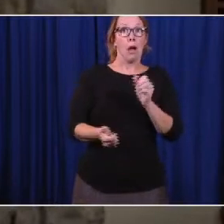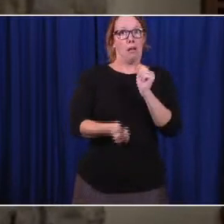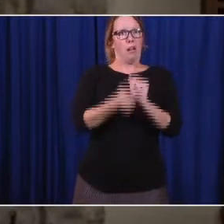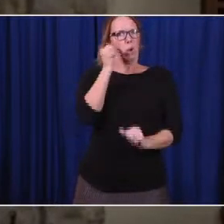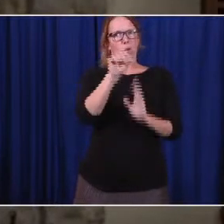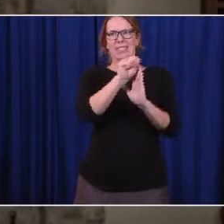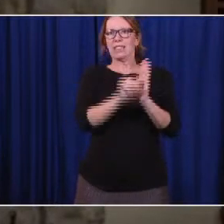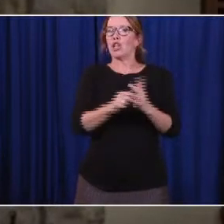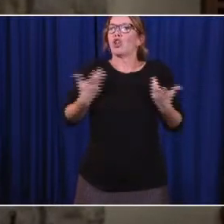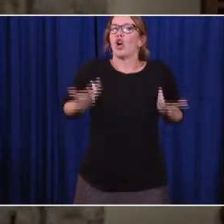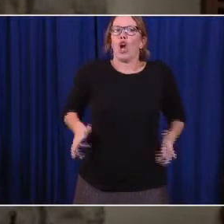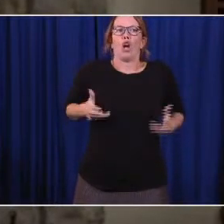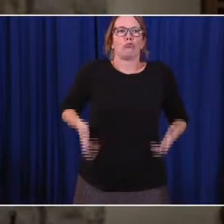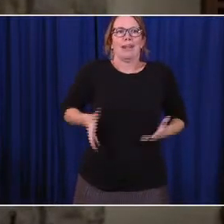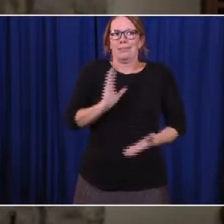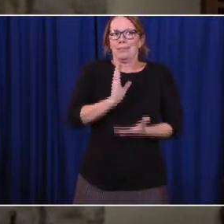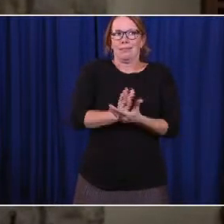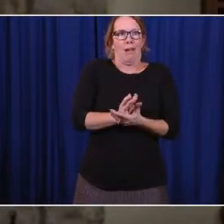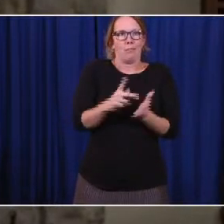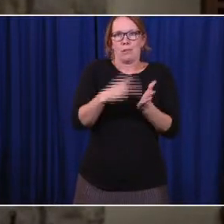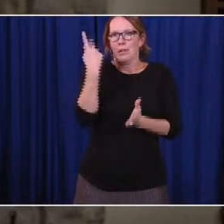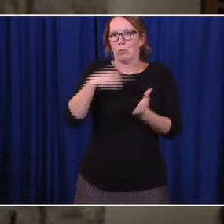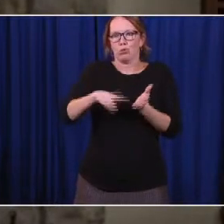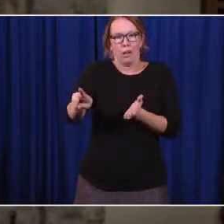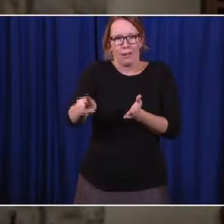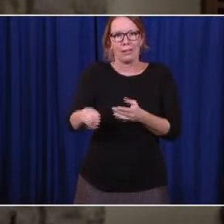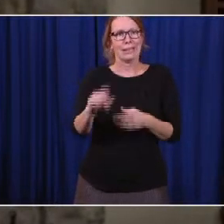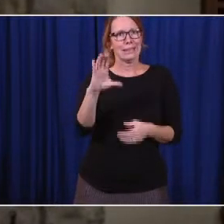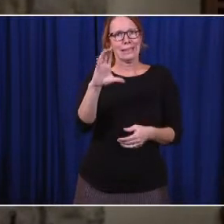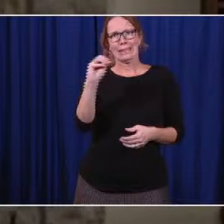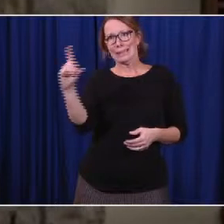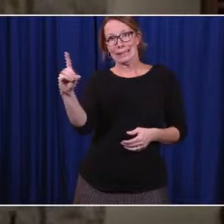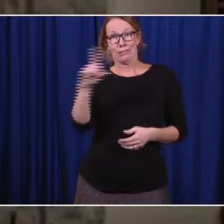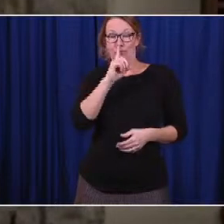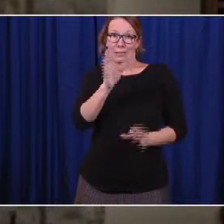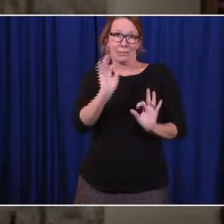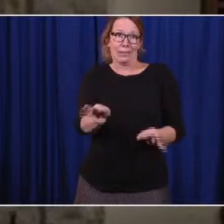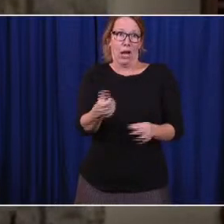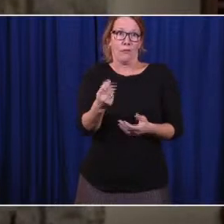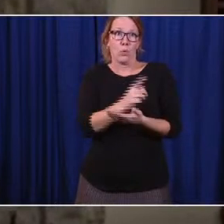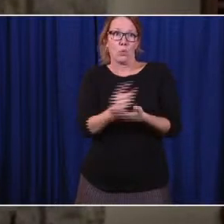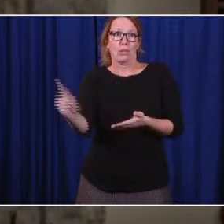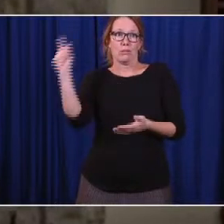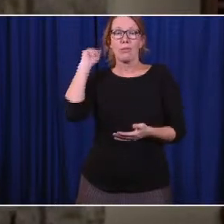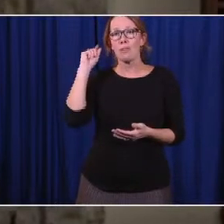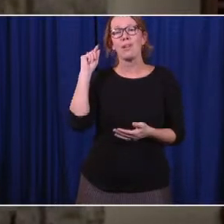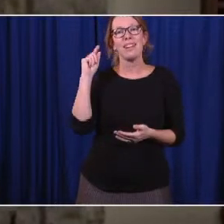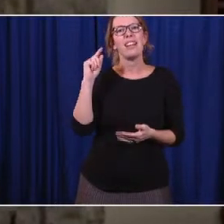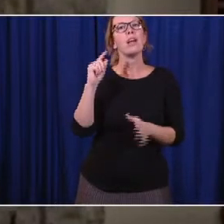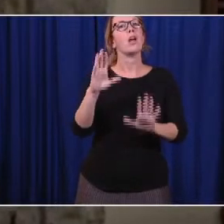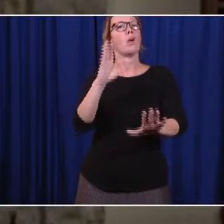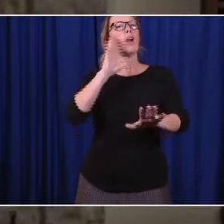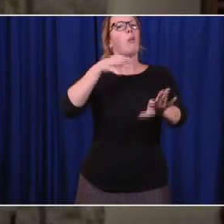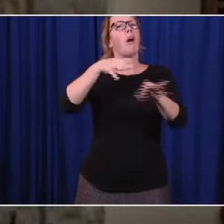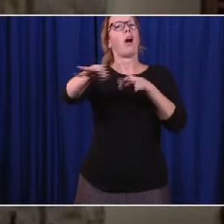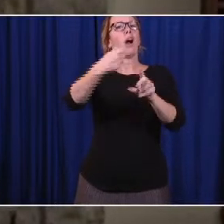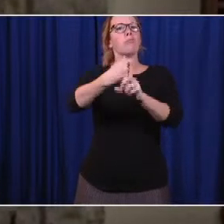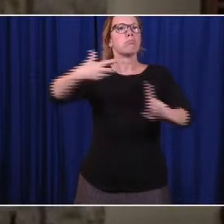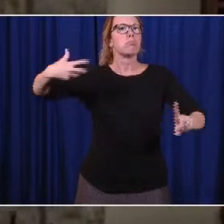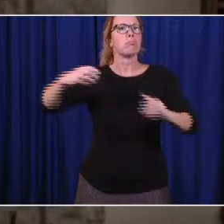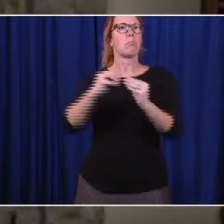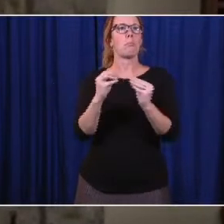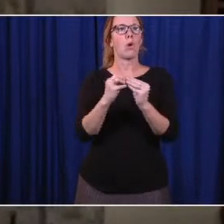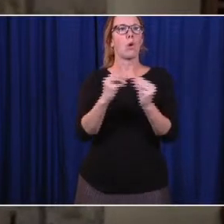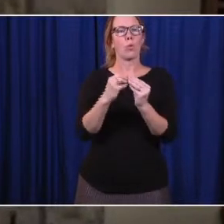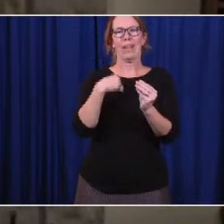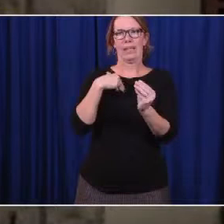doing that, and the CDC did this a number of weeks ago. But we'll give you more. We'll give you more when we got a medical expert